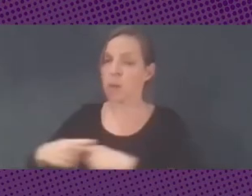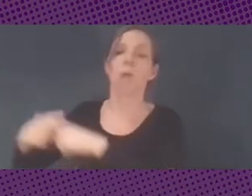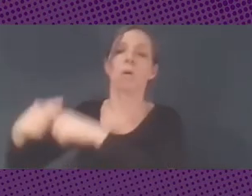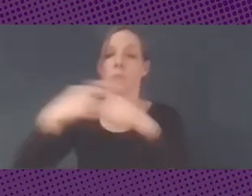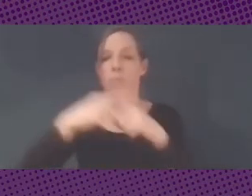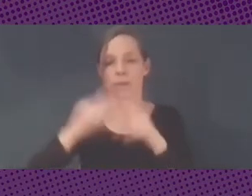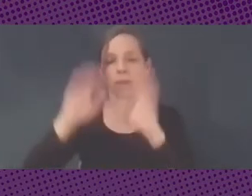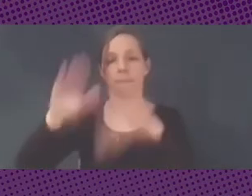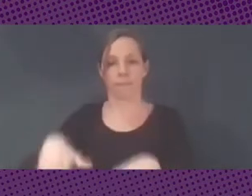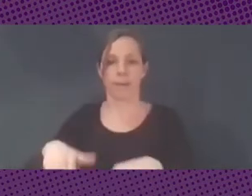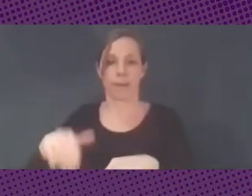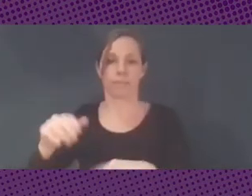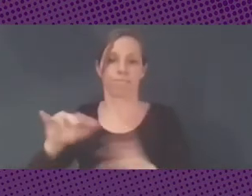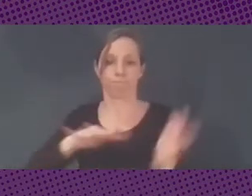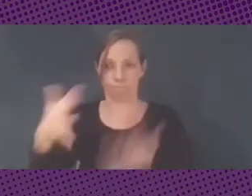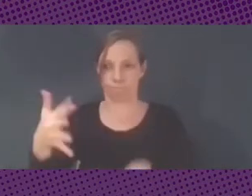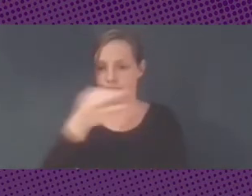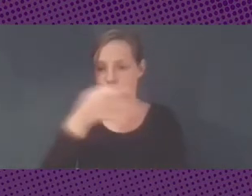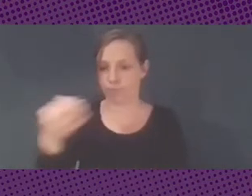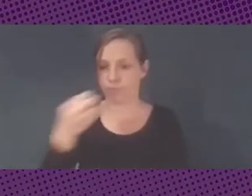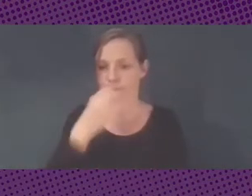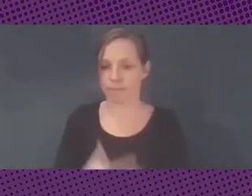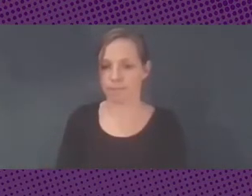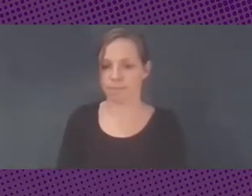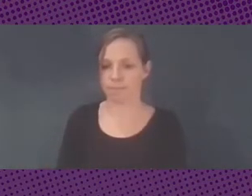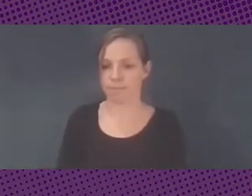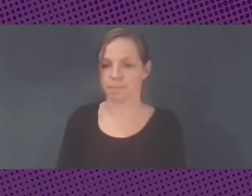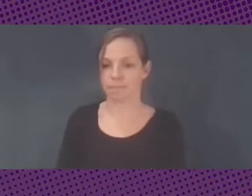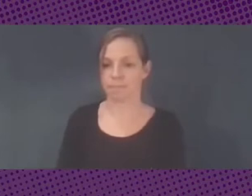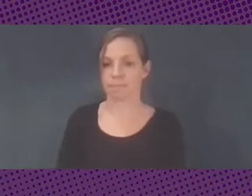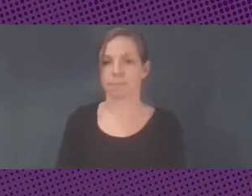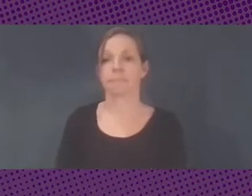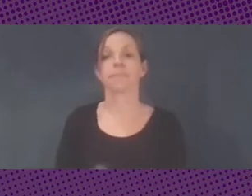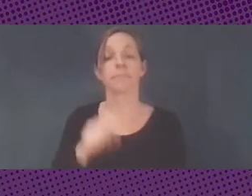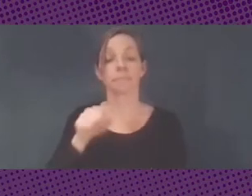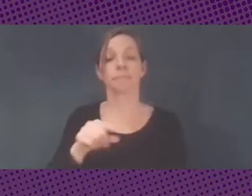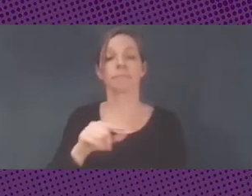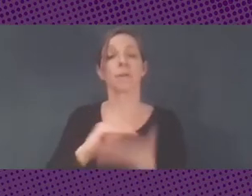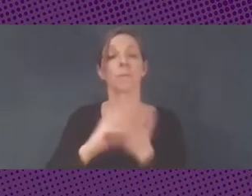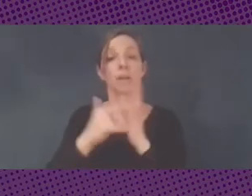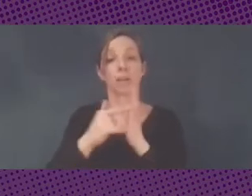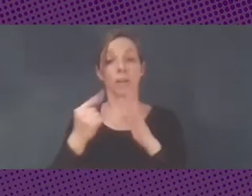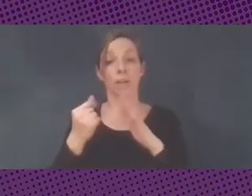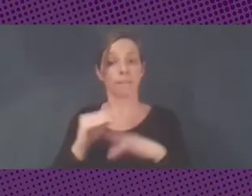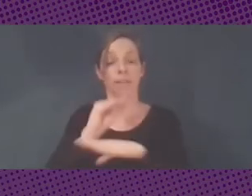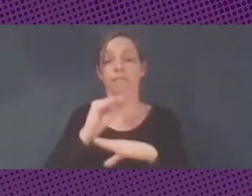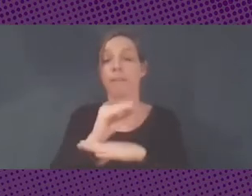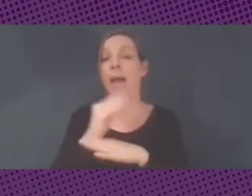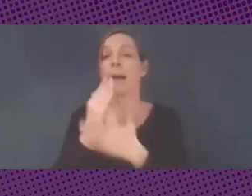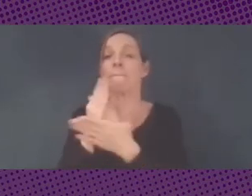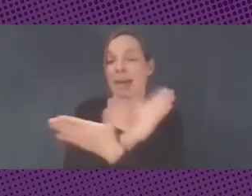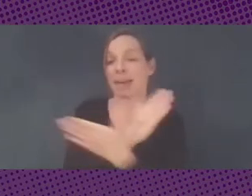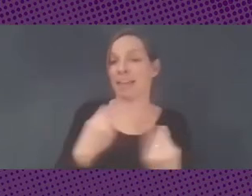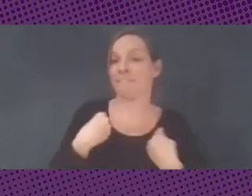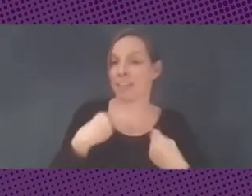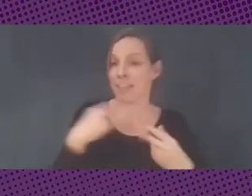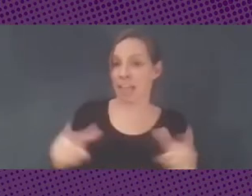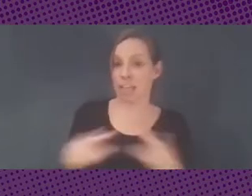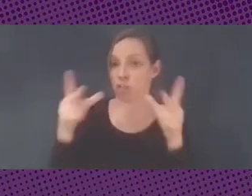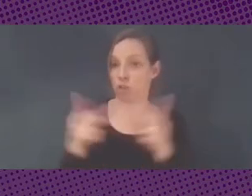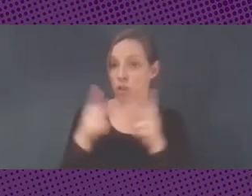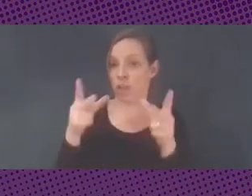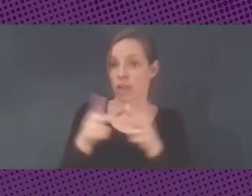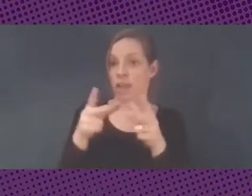is a project of financializing parts of social life that has not been financialized before, because it basically